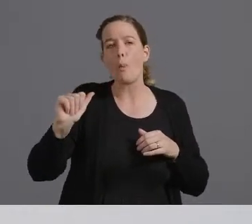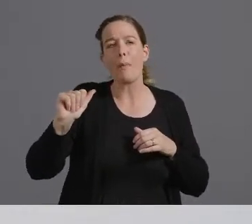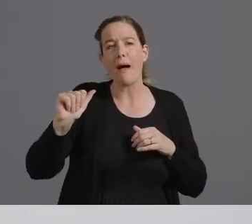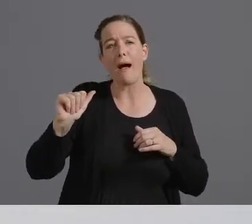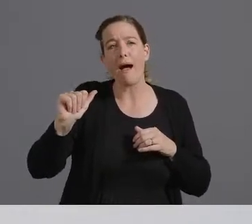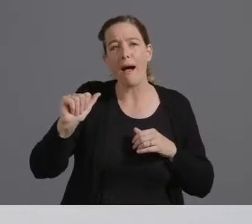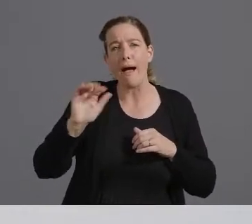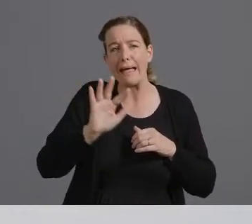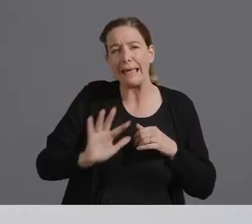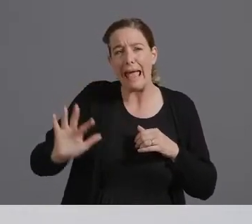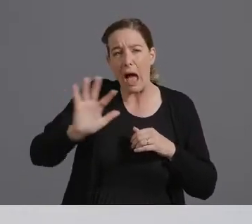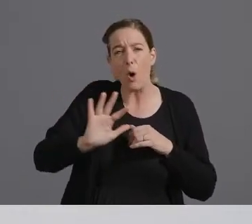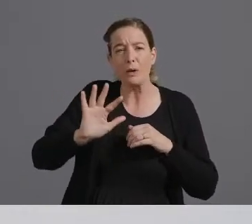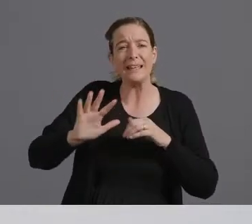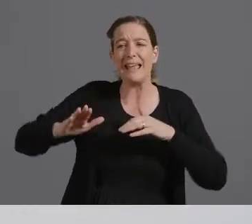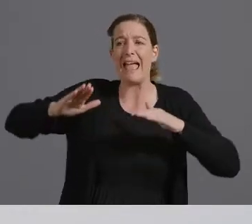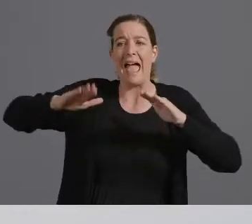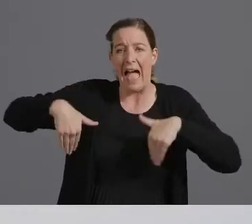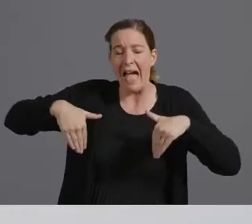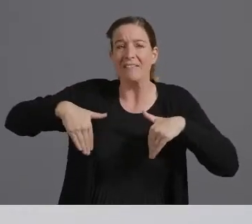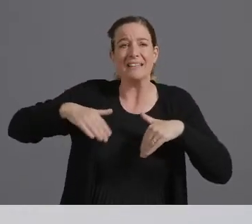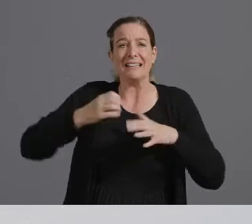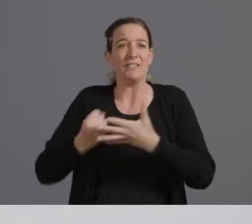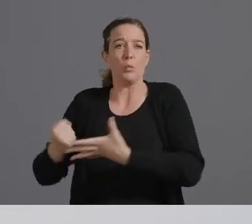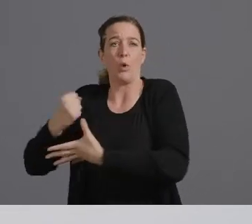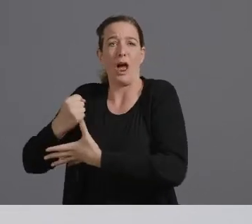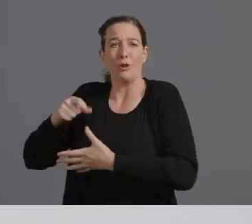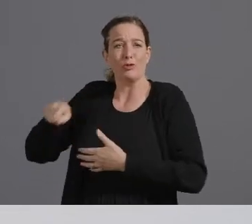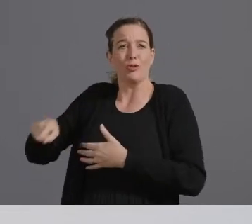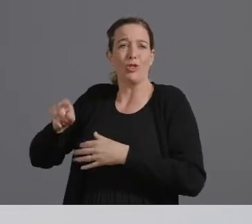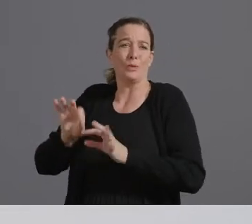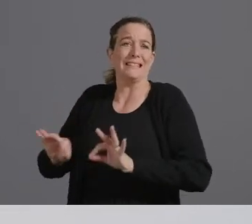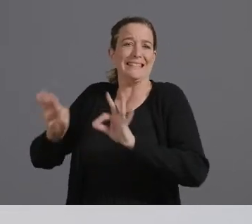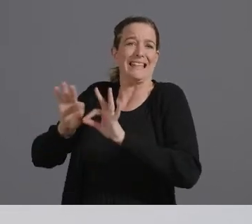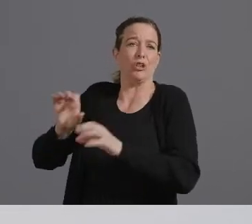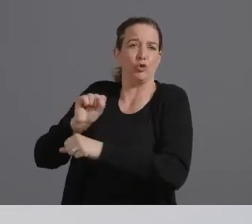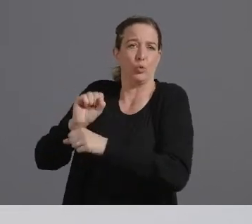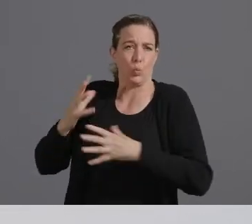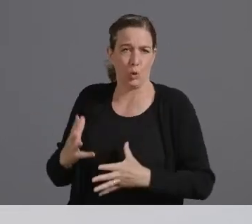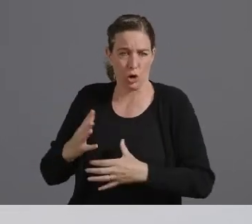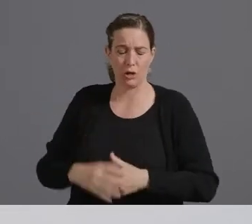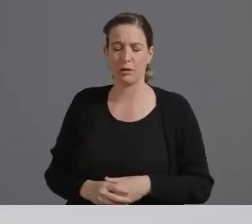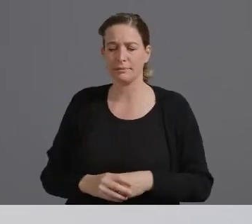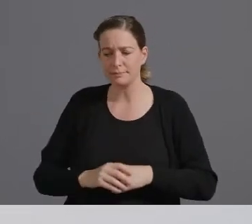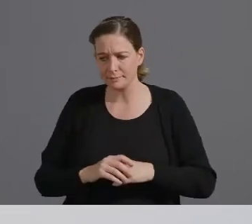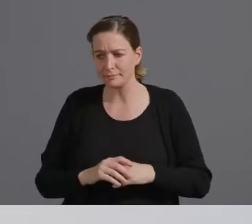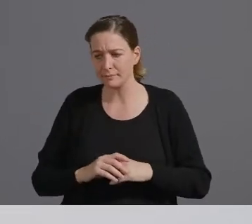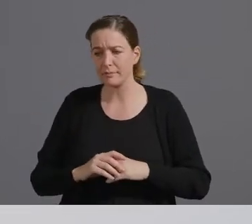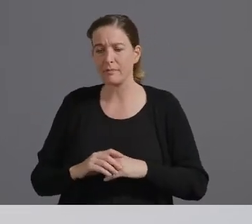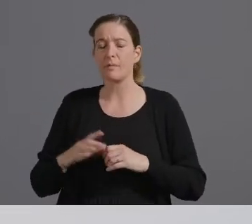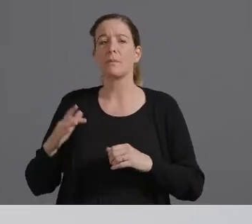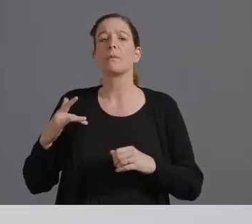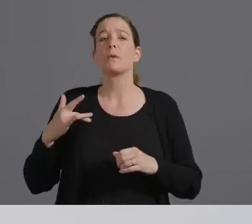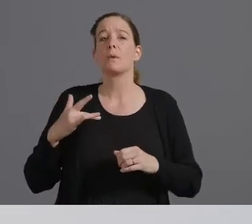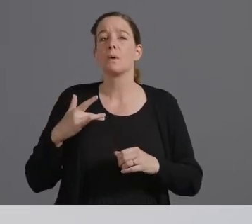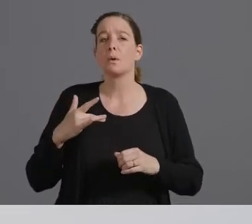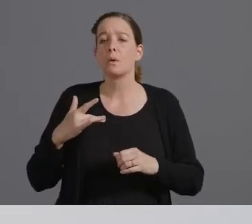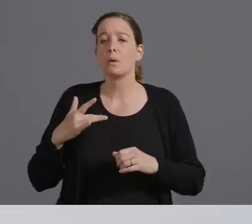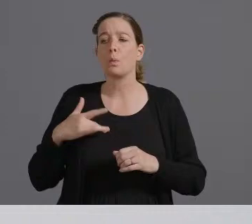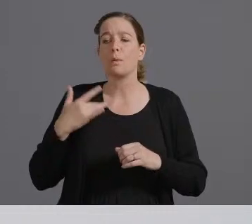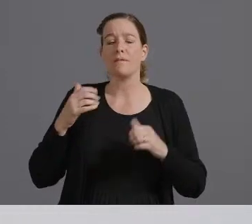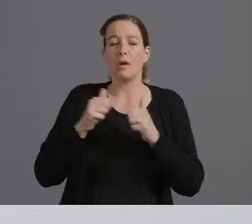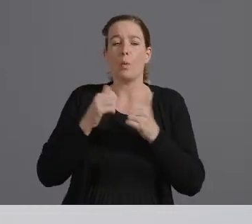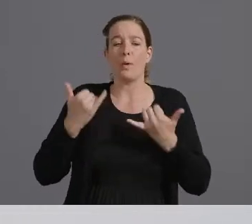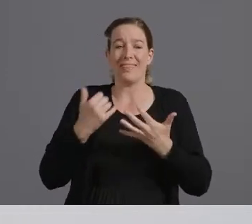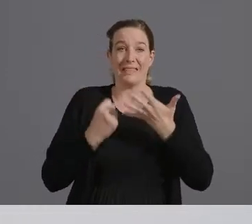so this will prioritize those while still, with that hybrid situation, being able to vaccinate those essential frontline